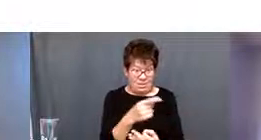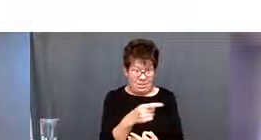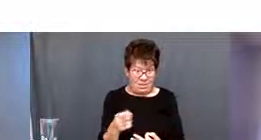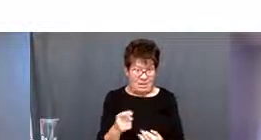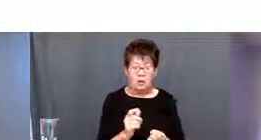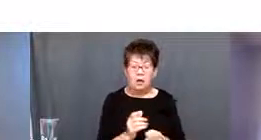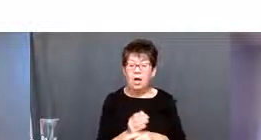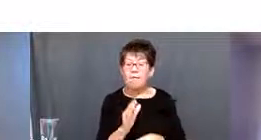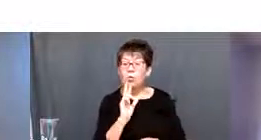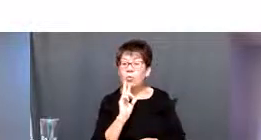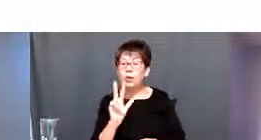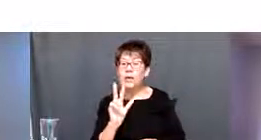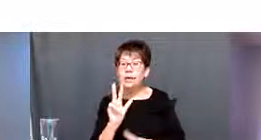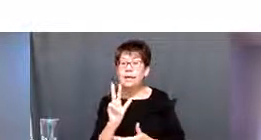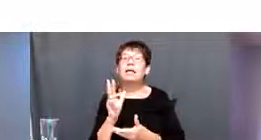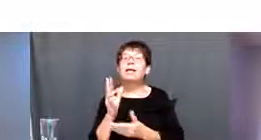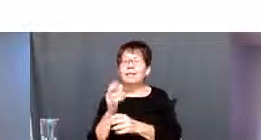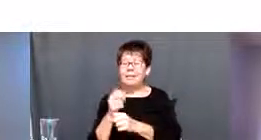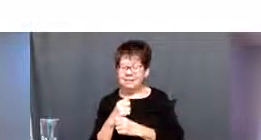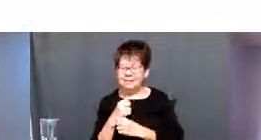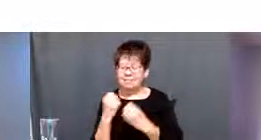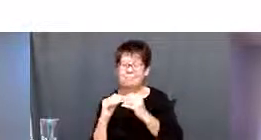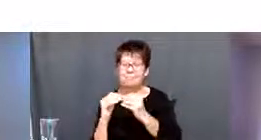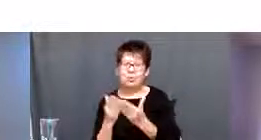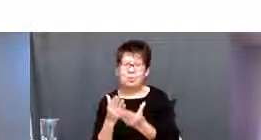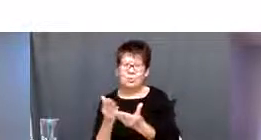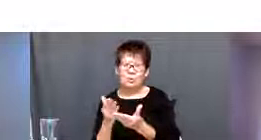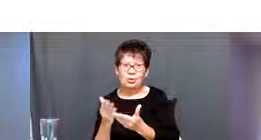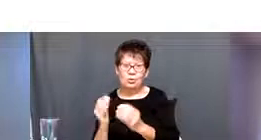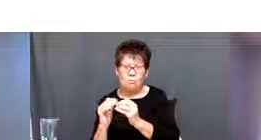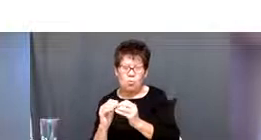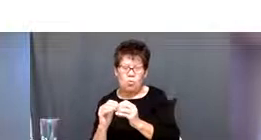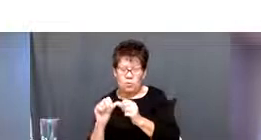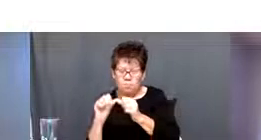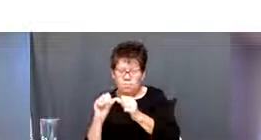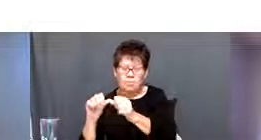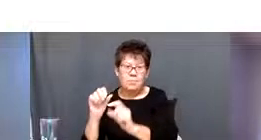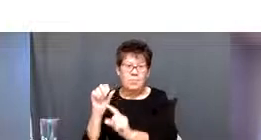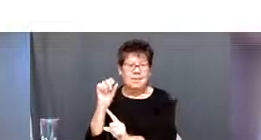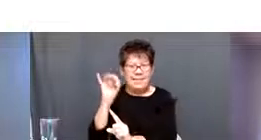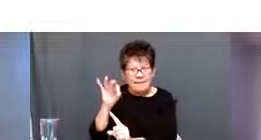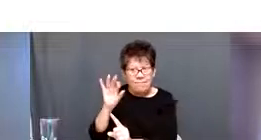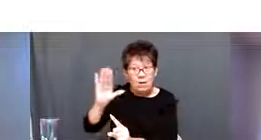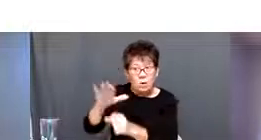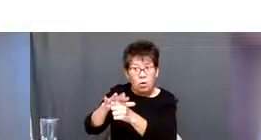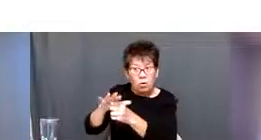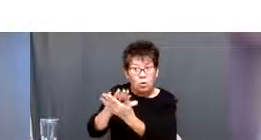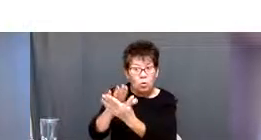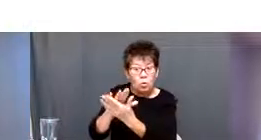the age of 3 if the child is determined eligible for special education services in their local school